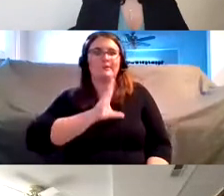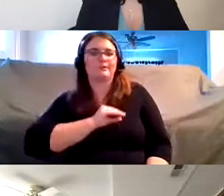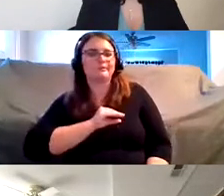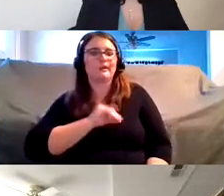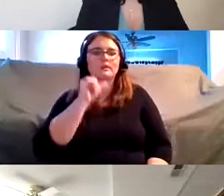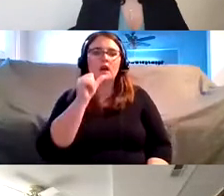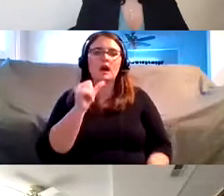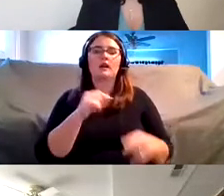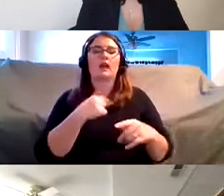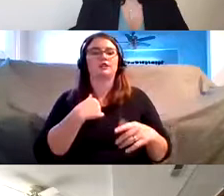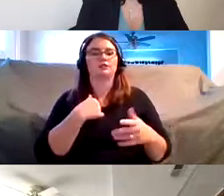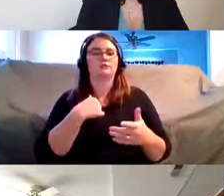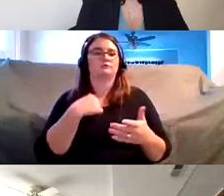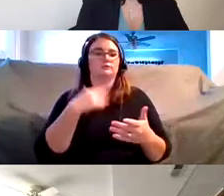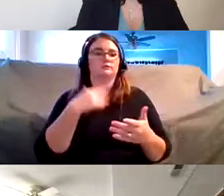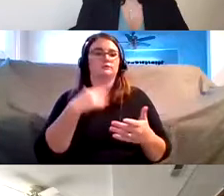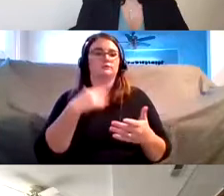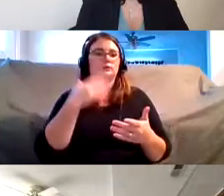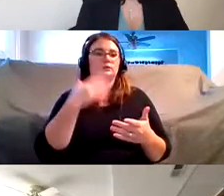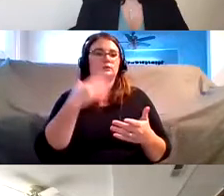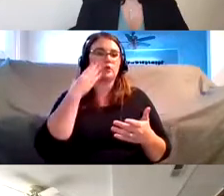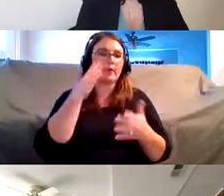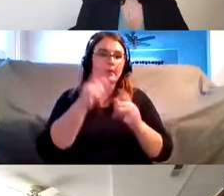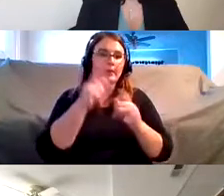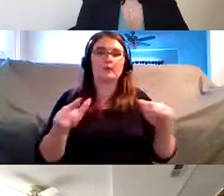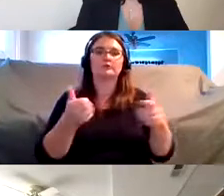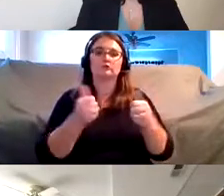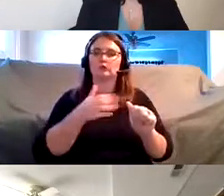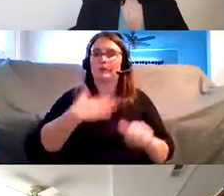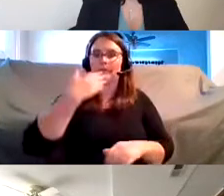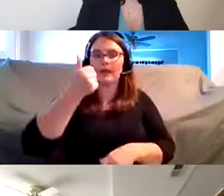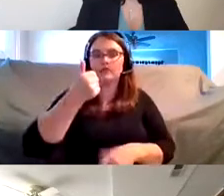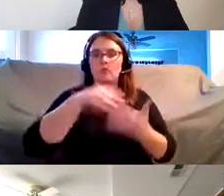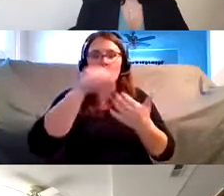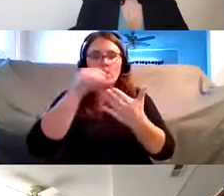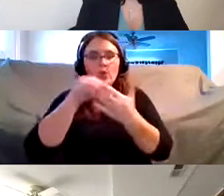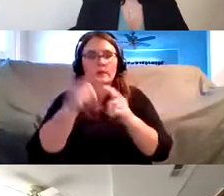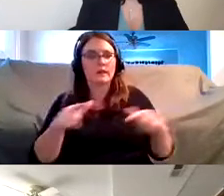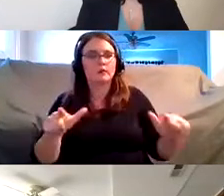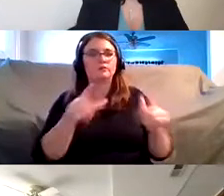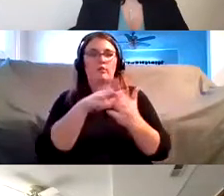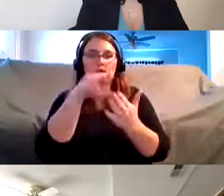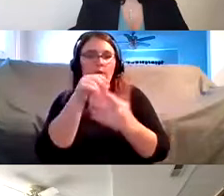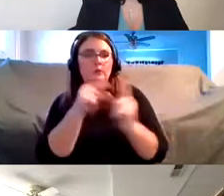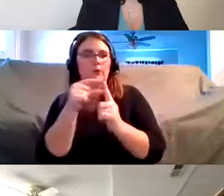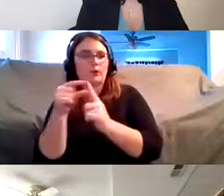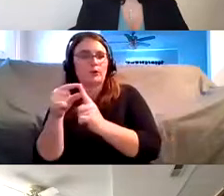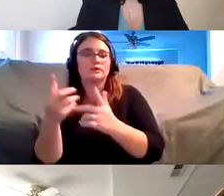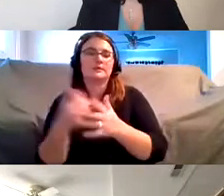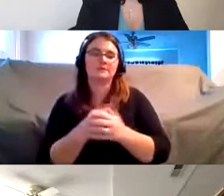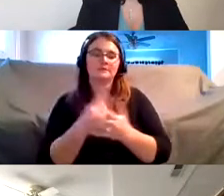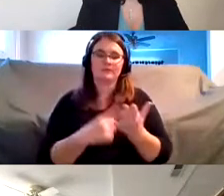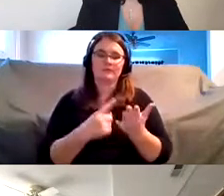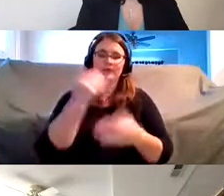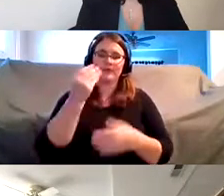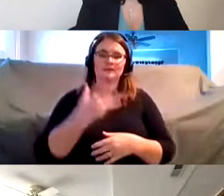my best to, in a way, just, learn words, learn the language. Because sometimes I tell myself, I don't know English